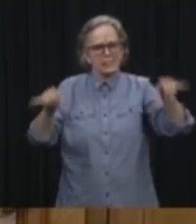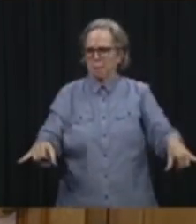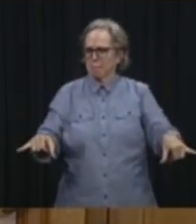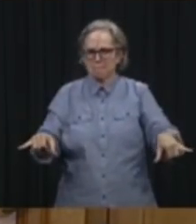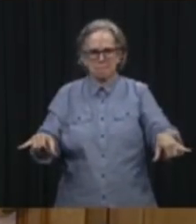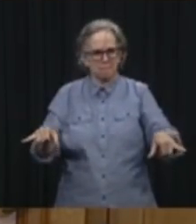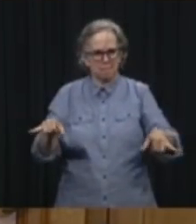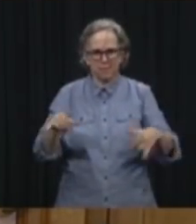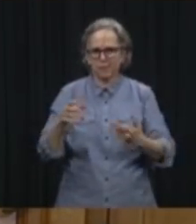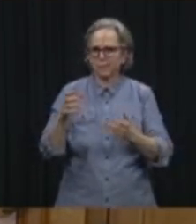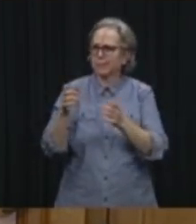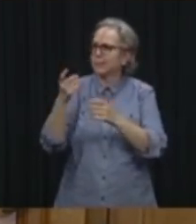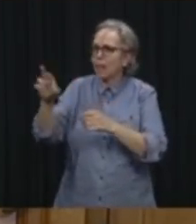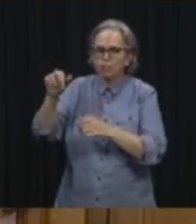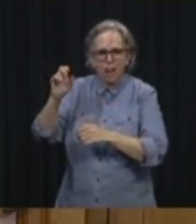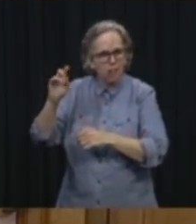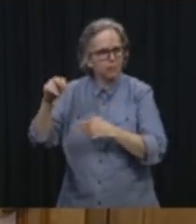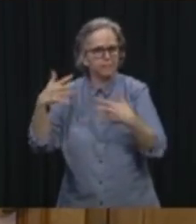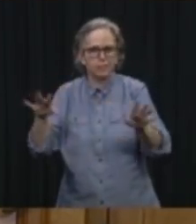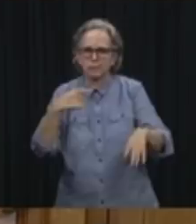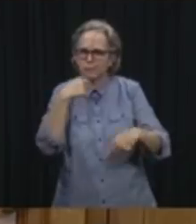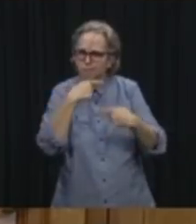about.